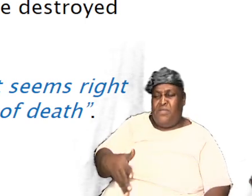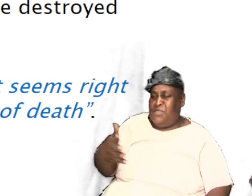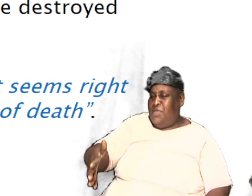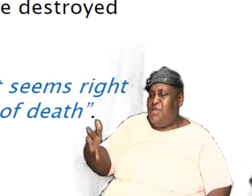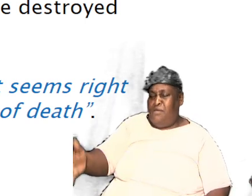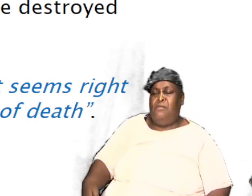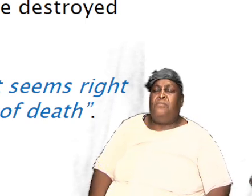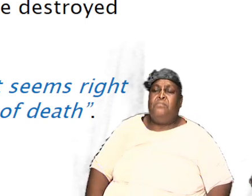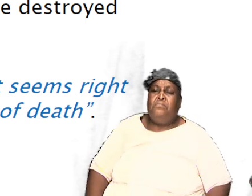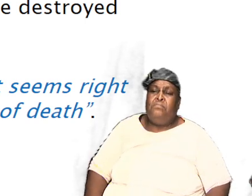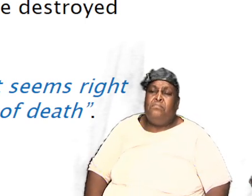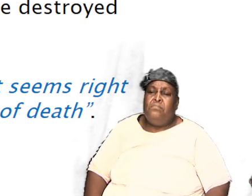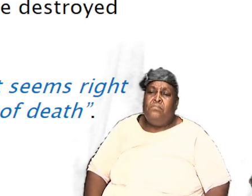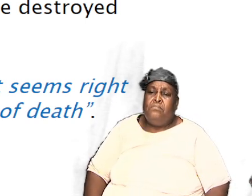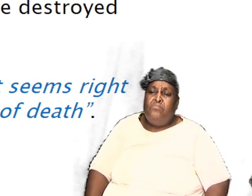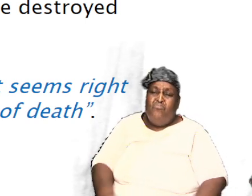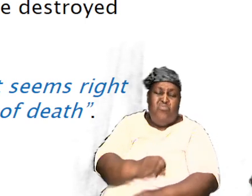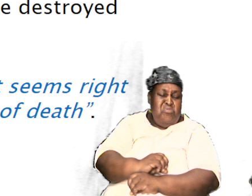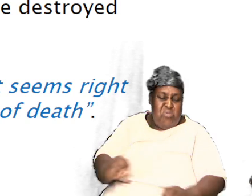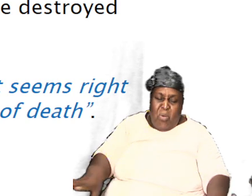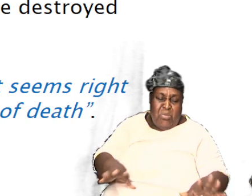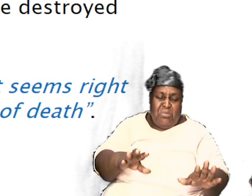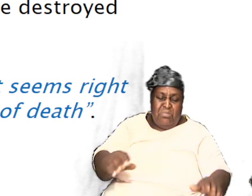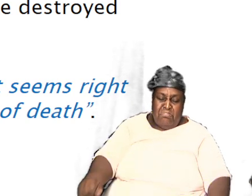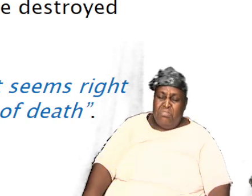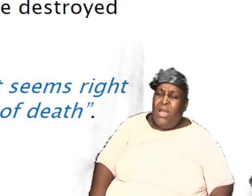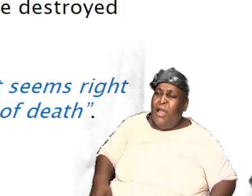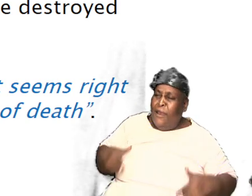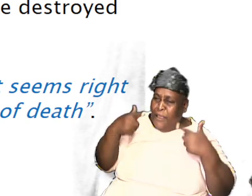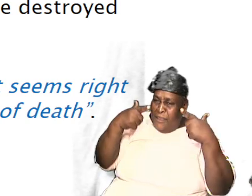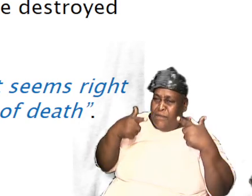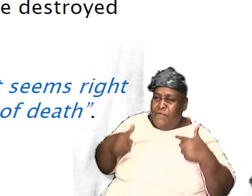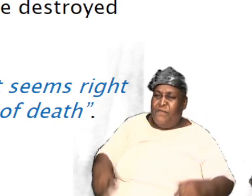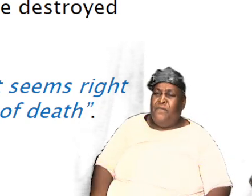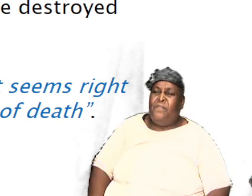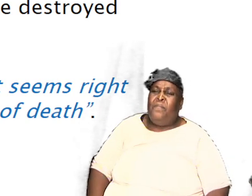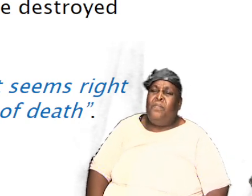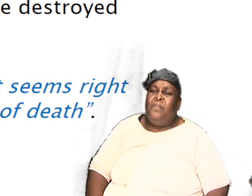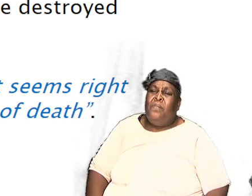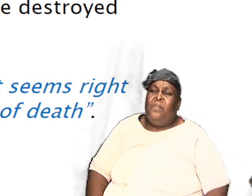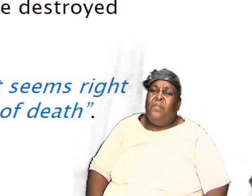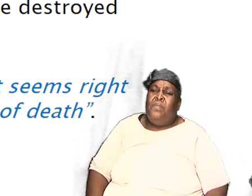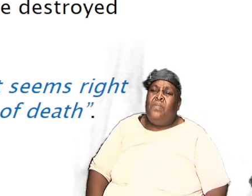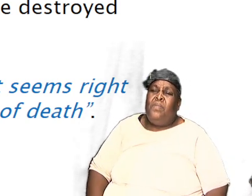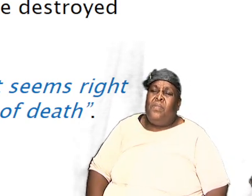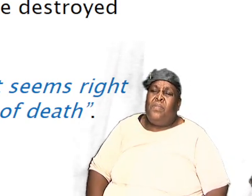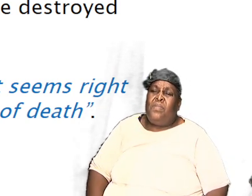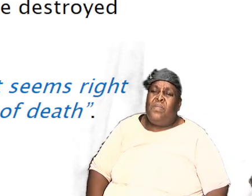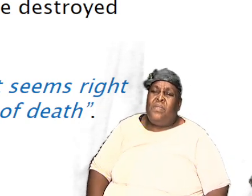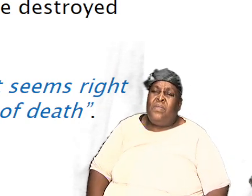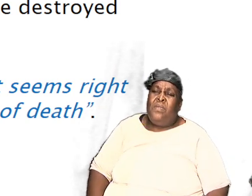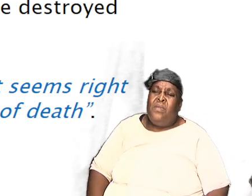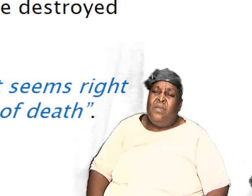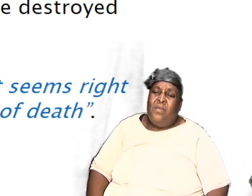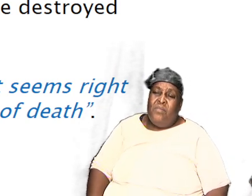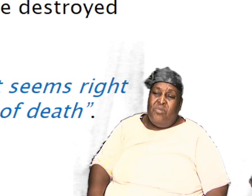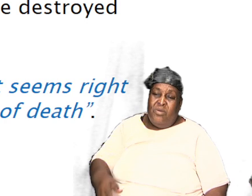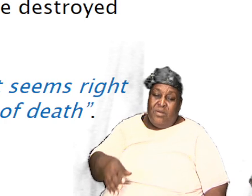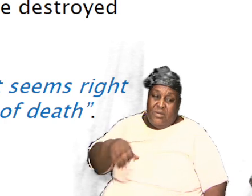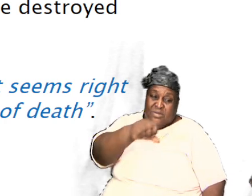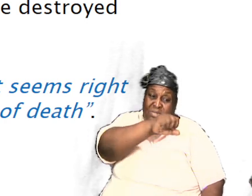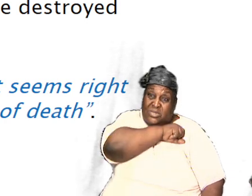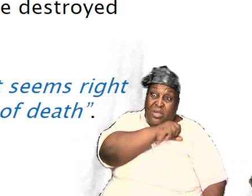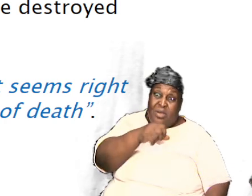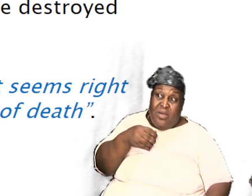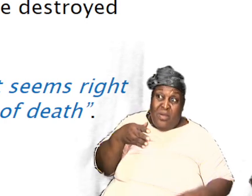understand? But Paul's will seem righteous. If you are the people of God, and this